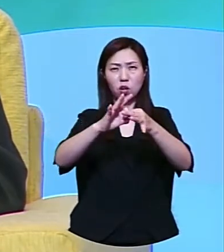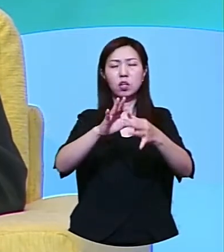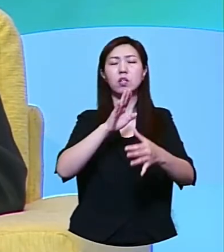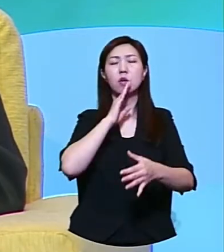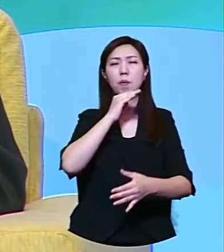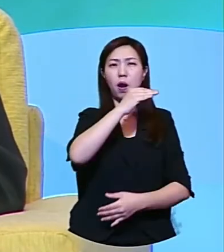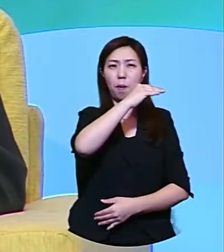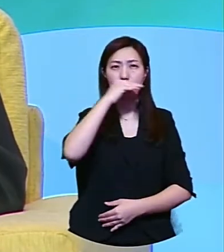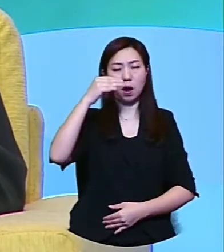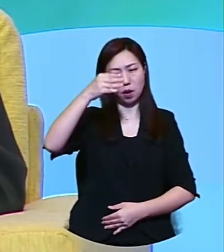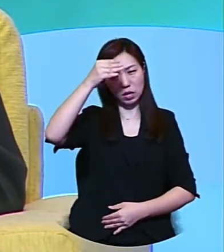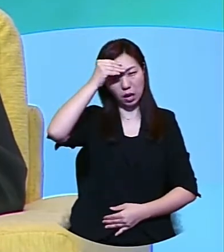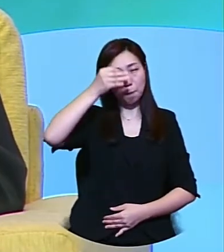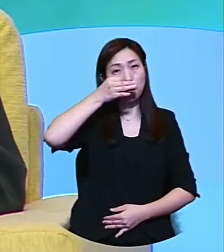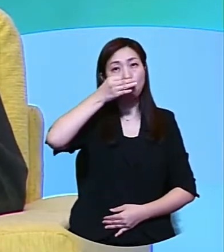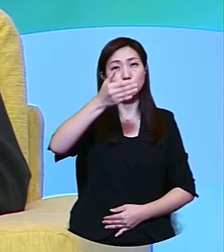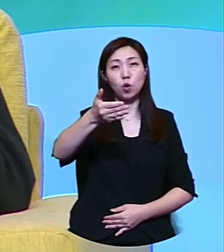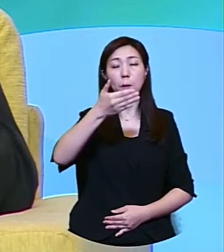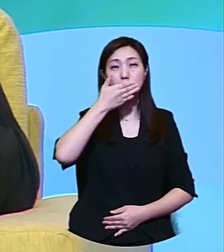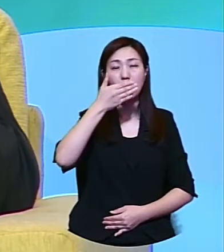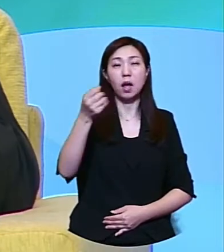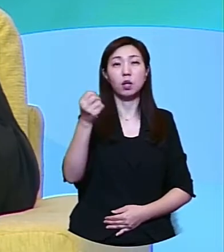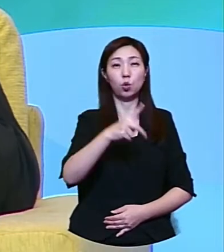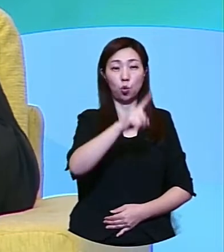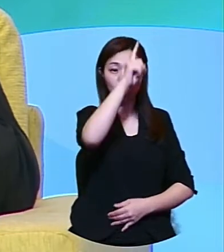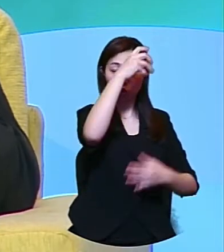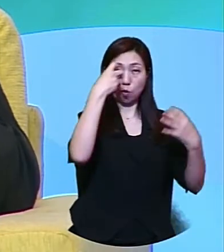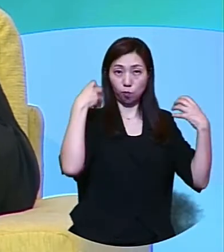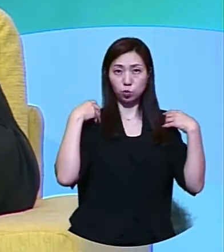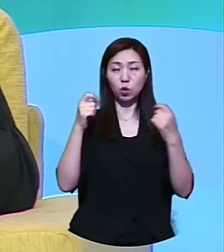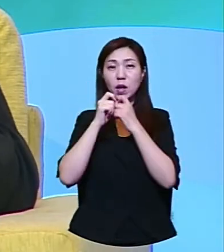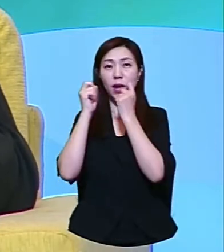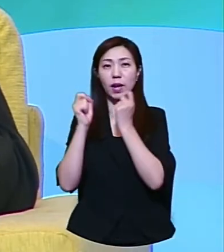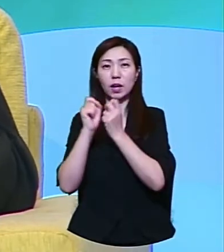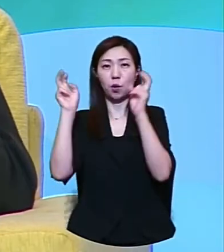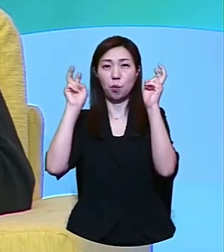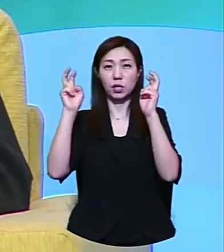public-private partnership and other,